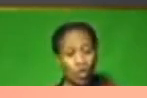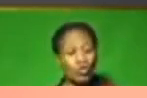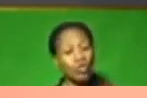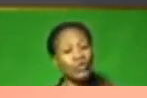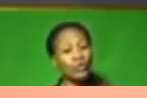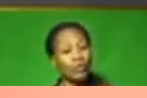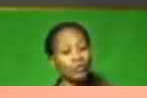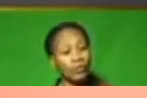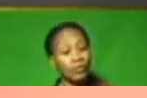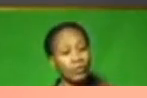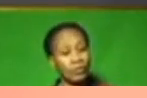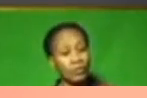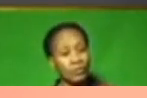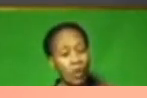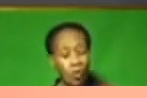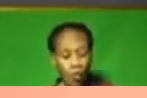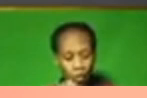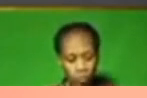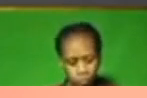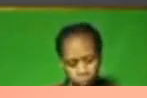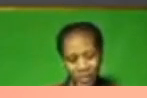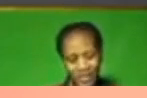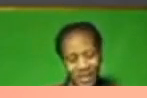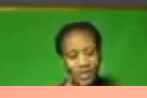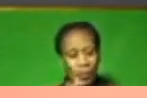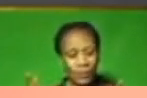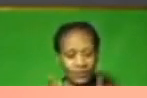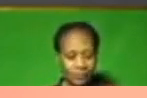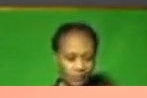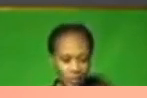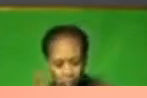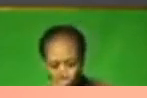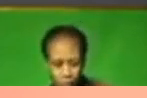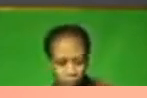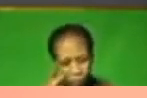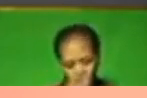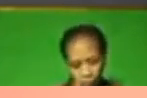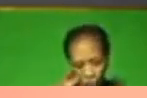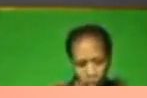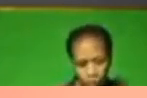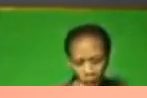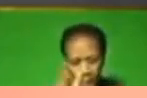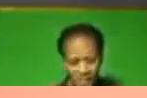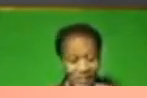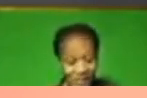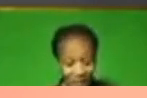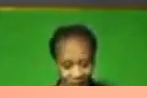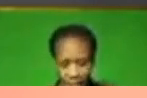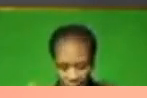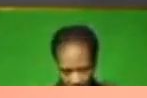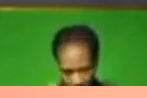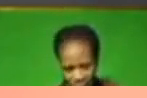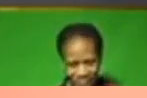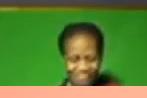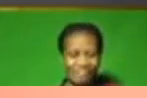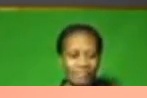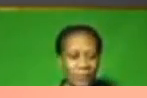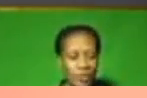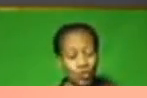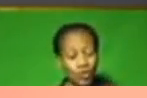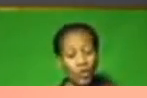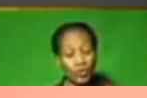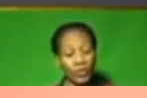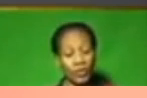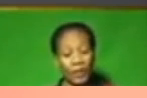that website and find people who are employable. The Youth Employment